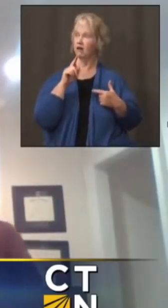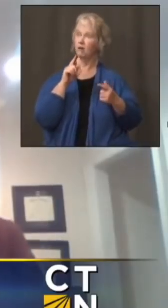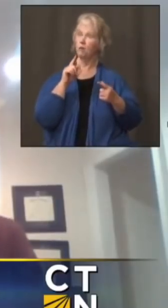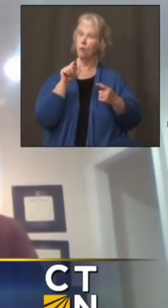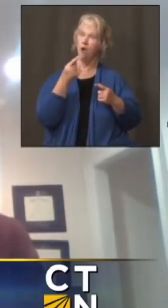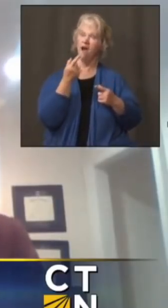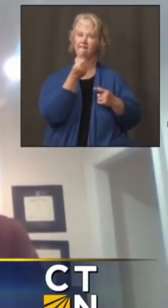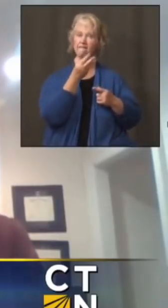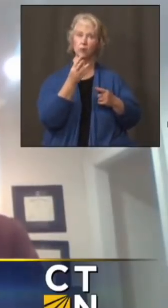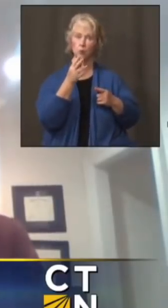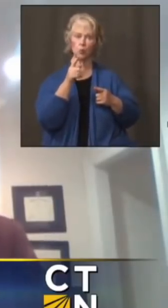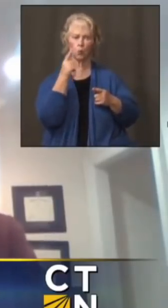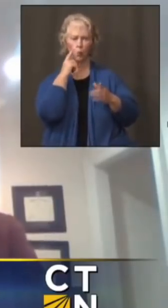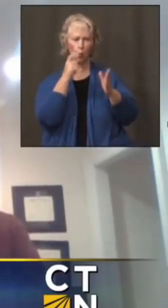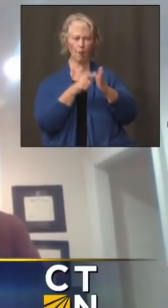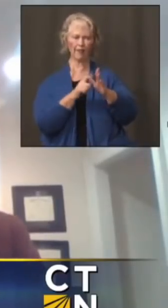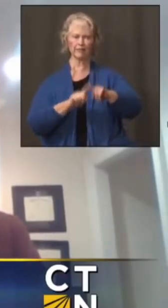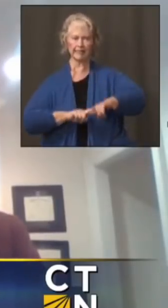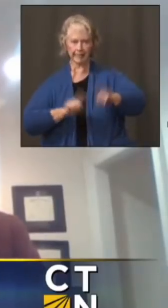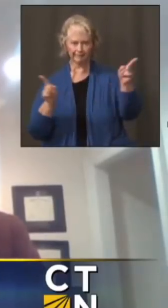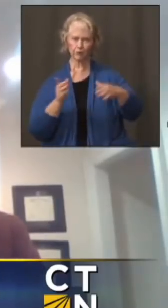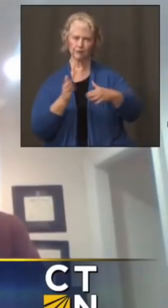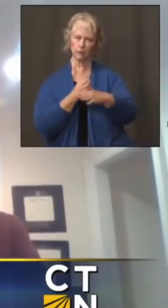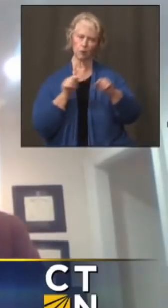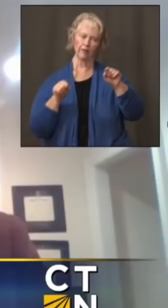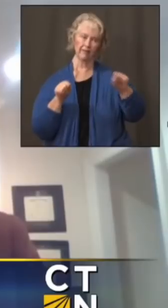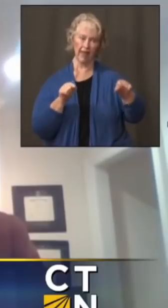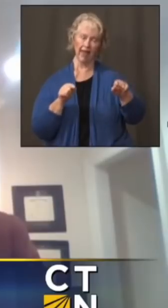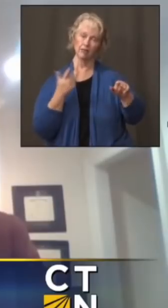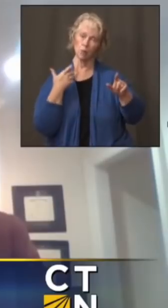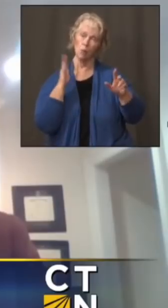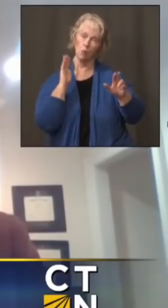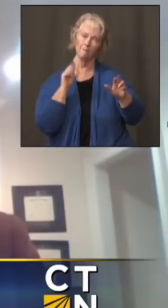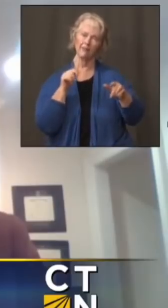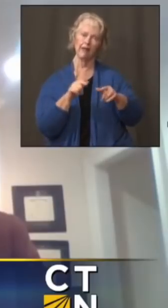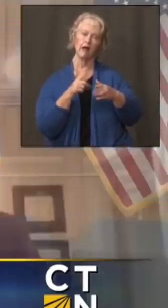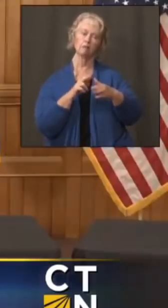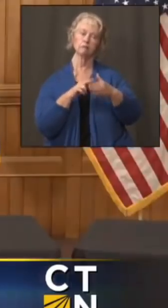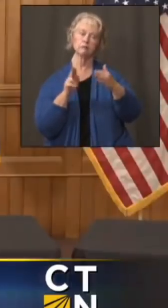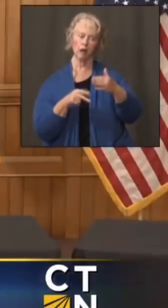business. And we're hopeful that'll continue to keep the transmission very low.